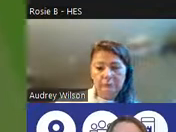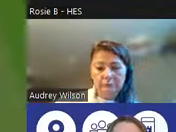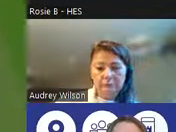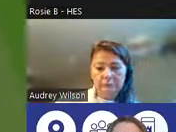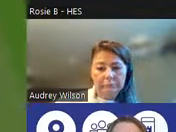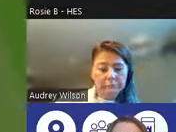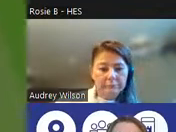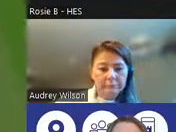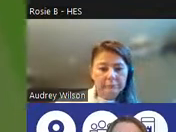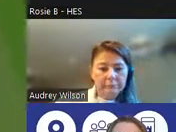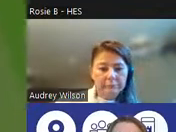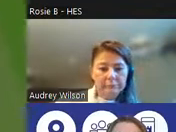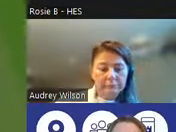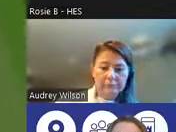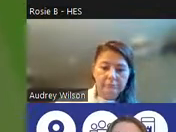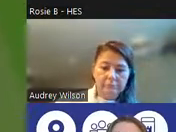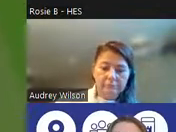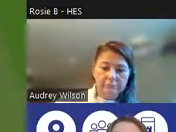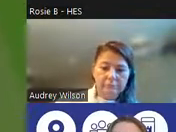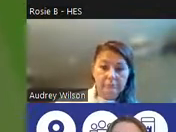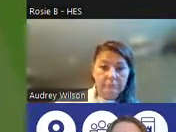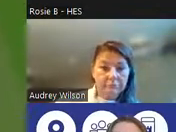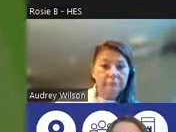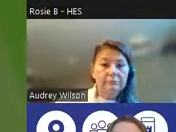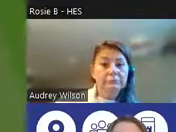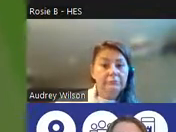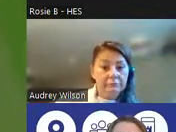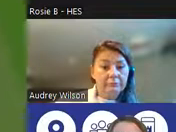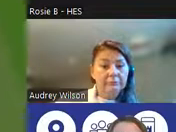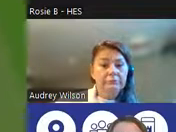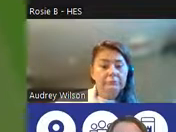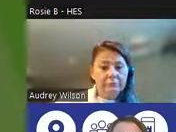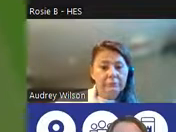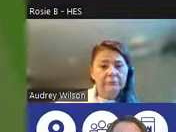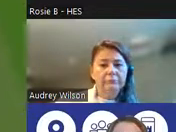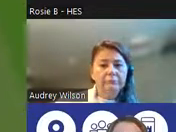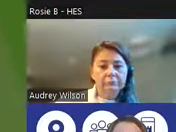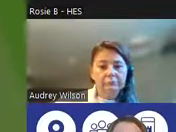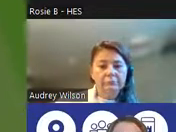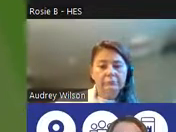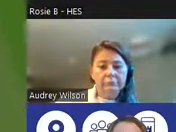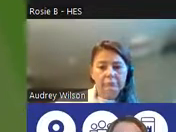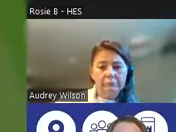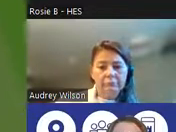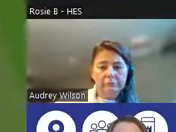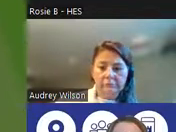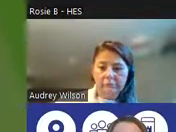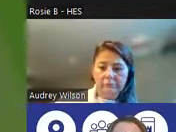some sort of taster sessions or to get involved with us. If that is something that anybody is interested in, we'd